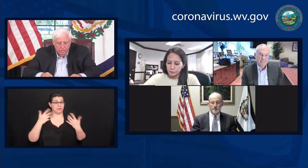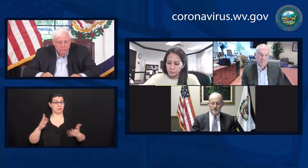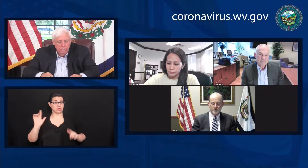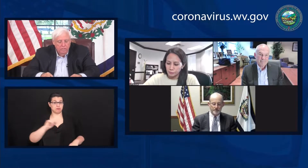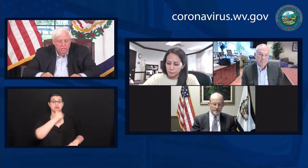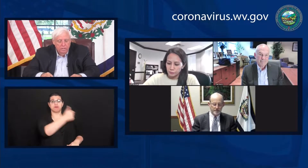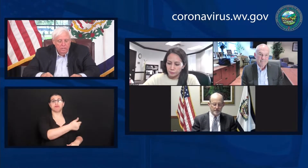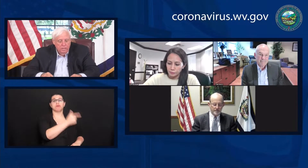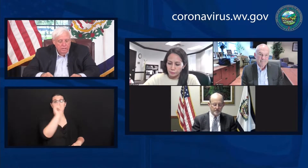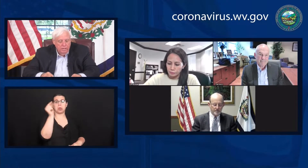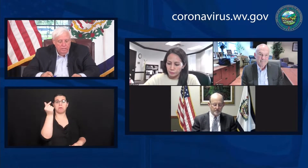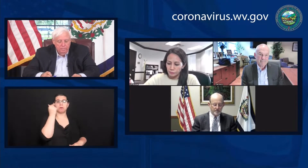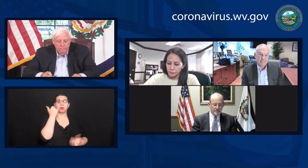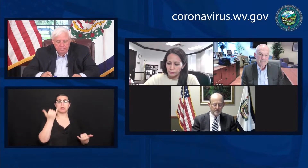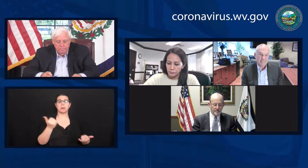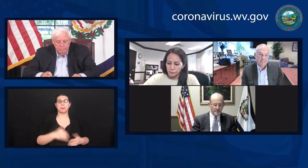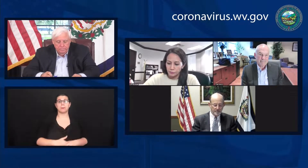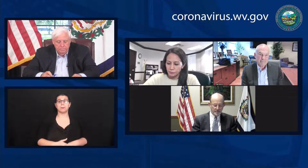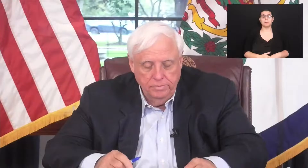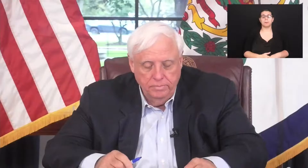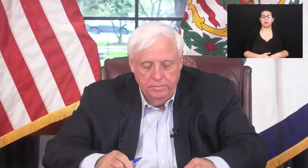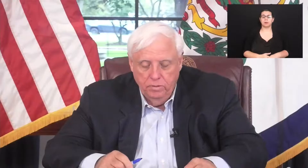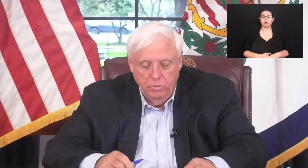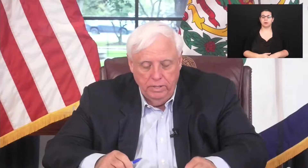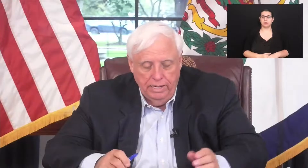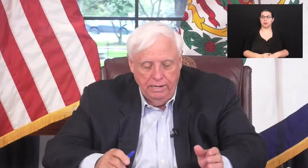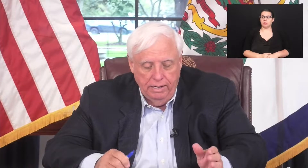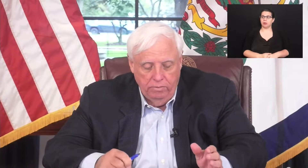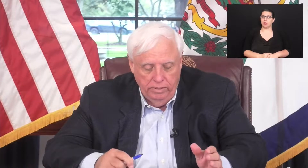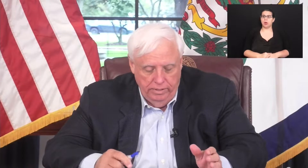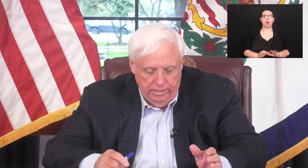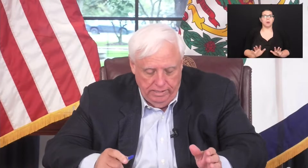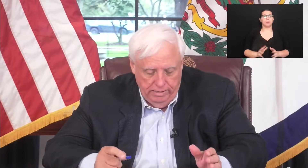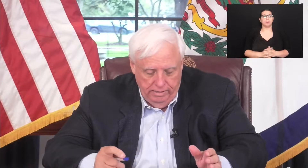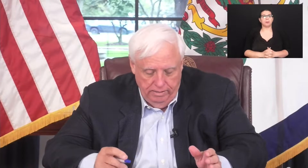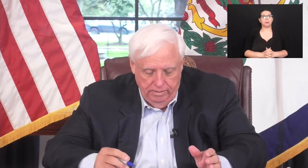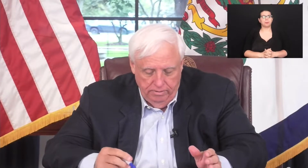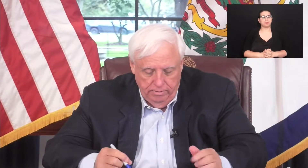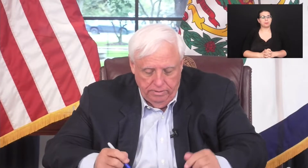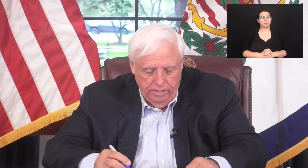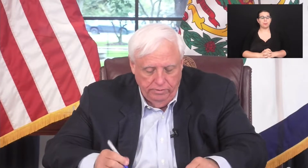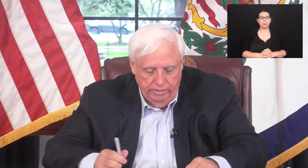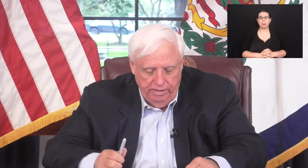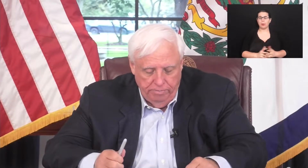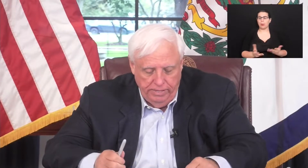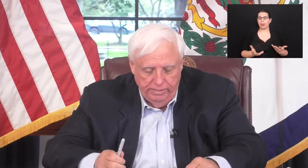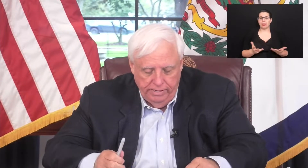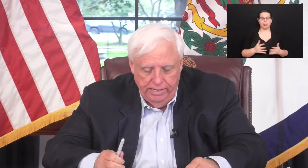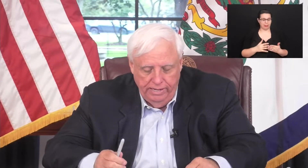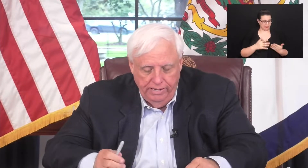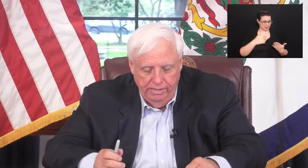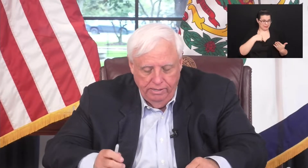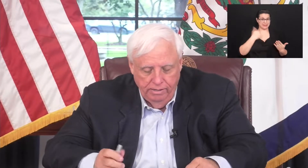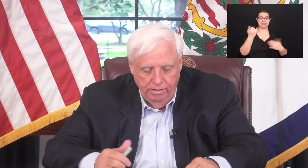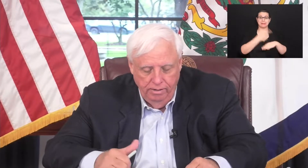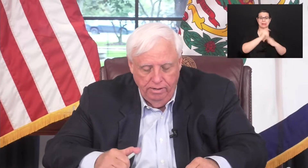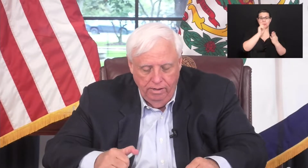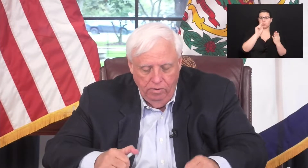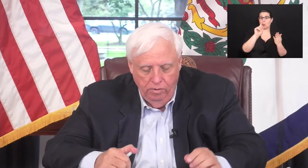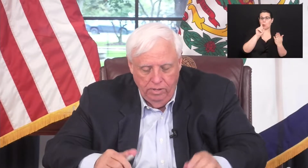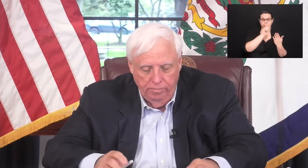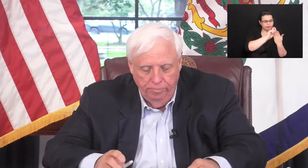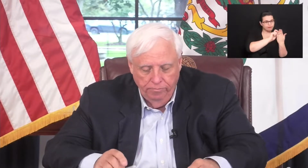Well, I really, the notes that I've made today,